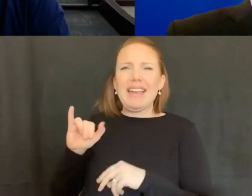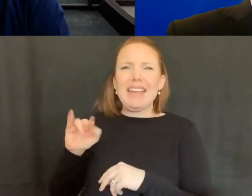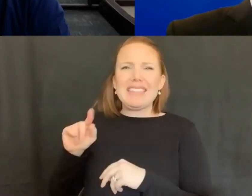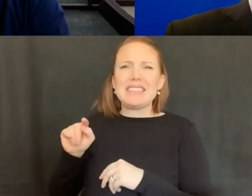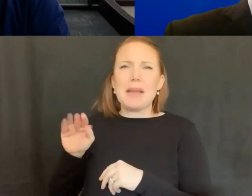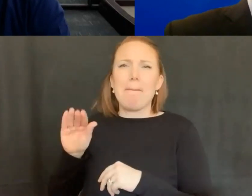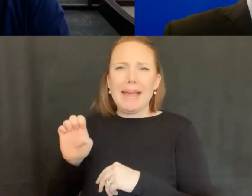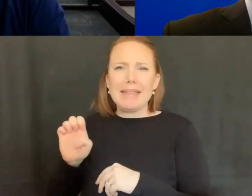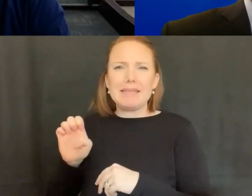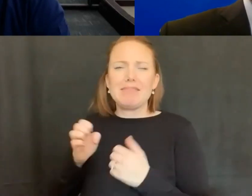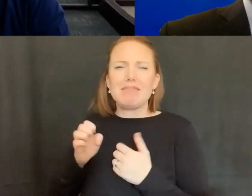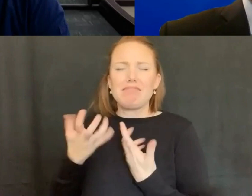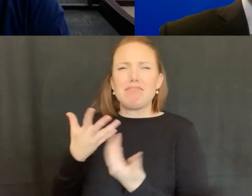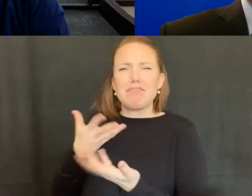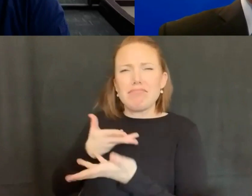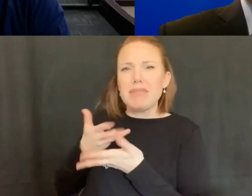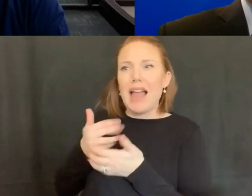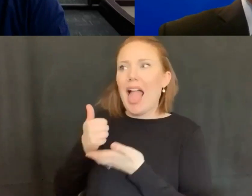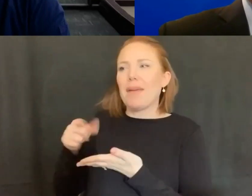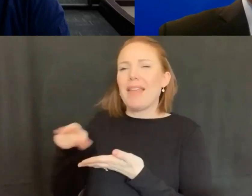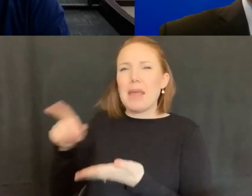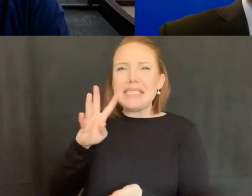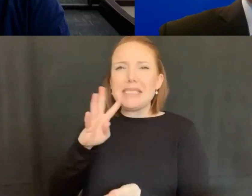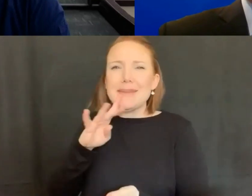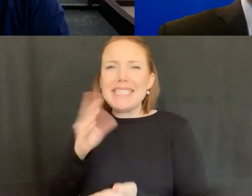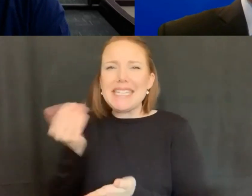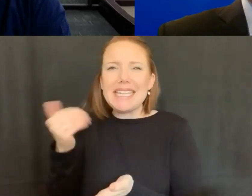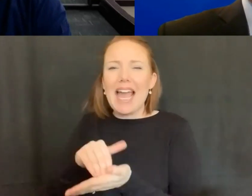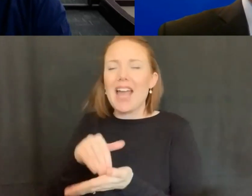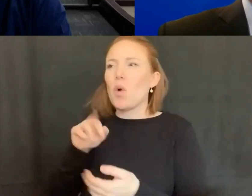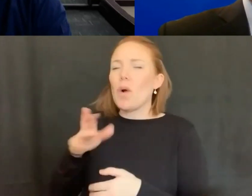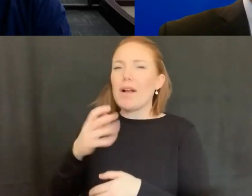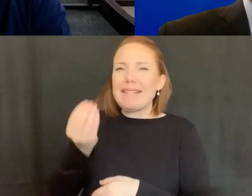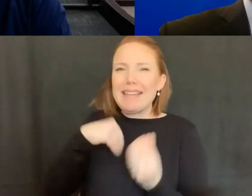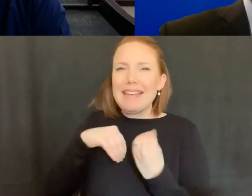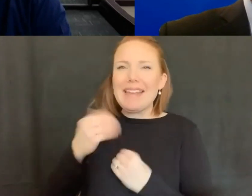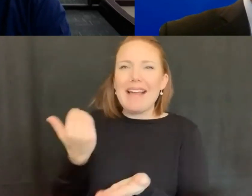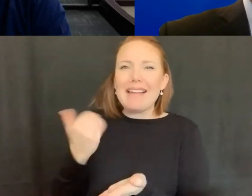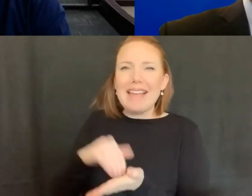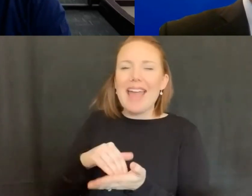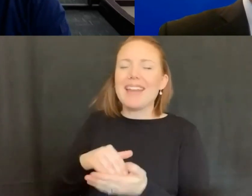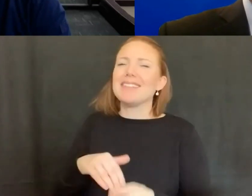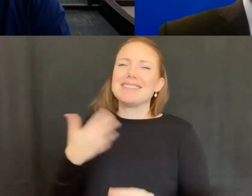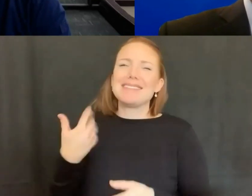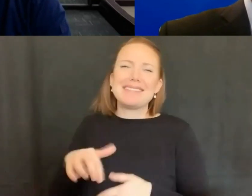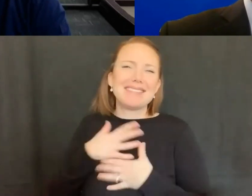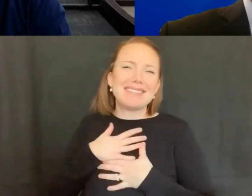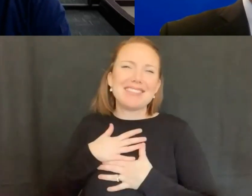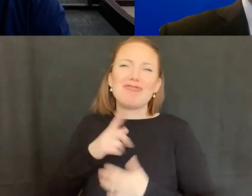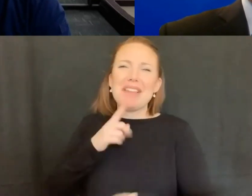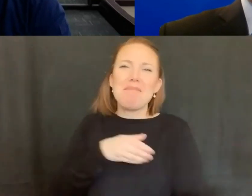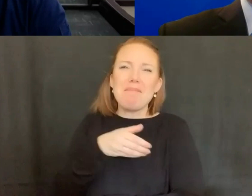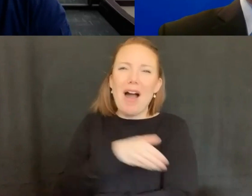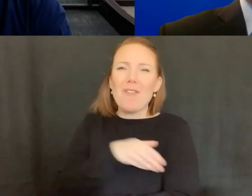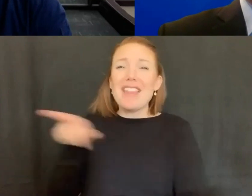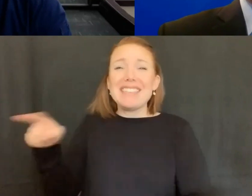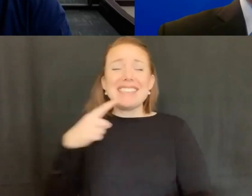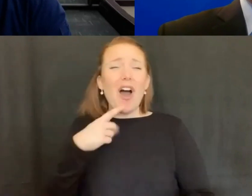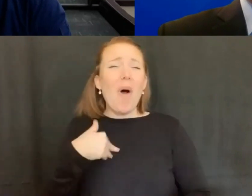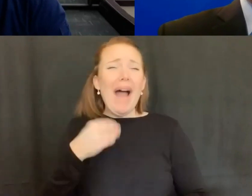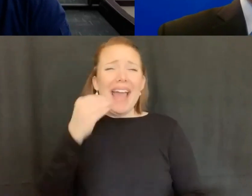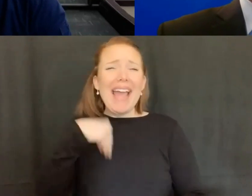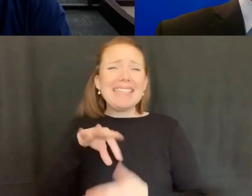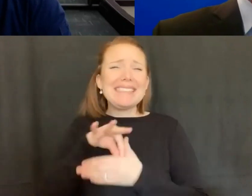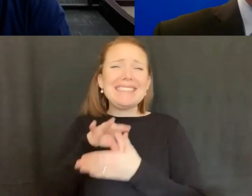And helping them speak again or helping them eat again, it never gets old to hear somebody say that they've eaten steak for the first time